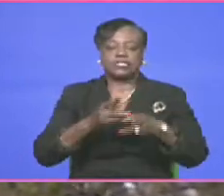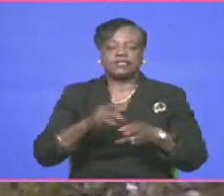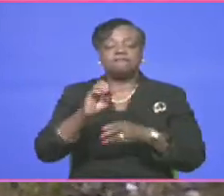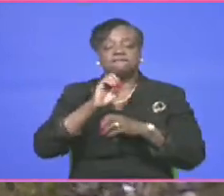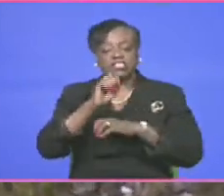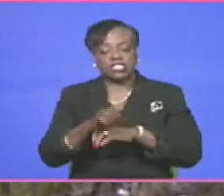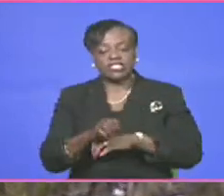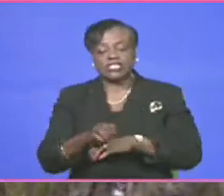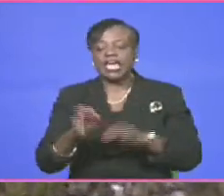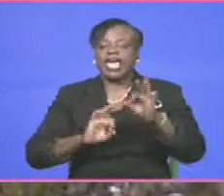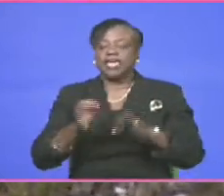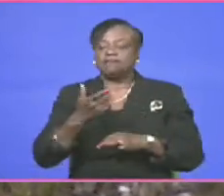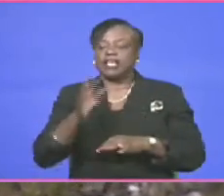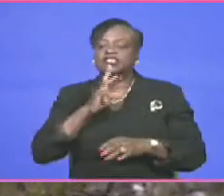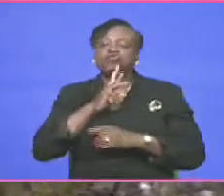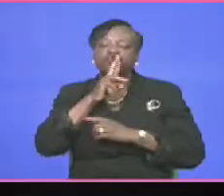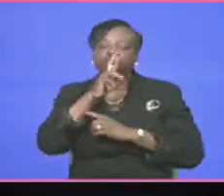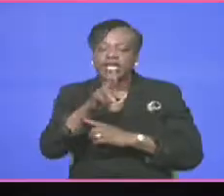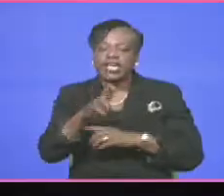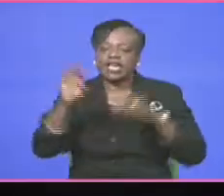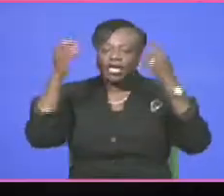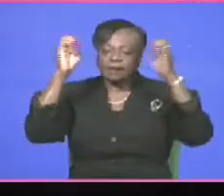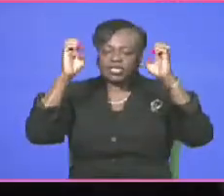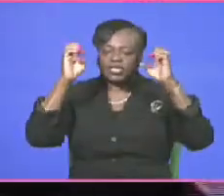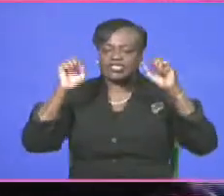of a real emergency exercise.